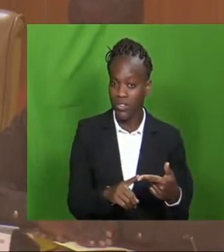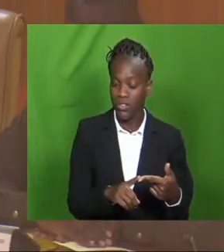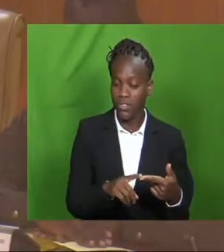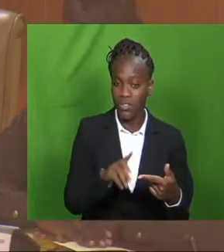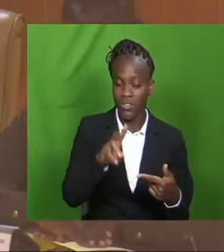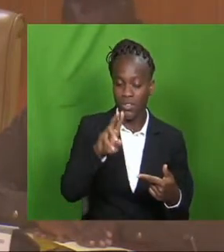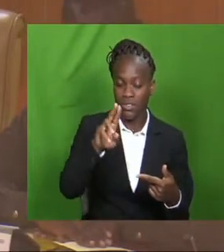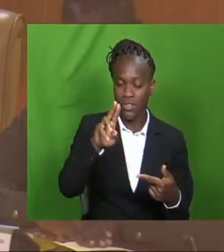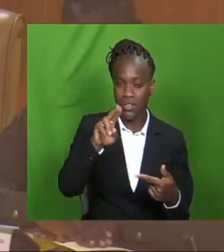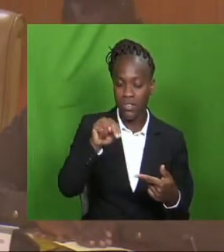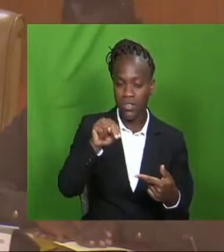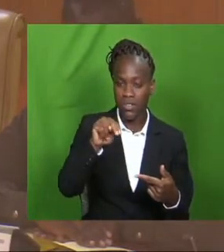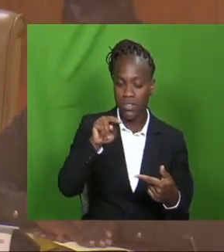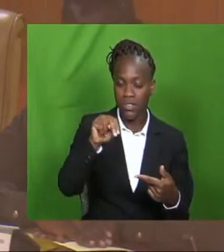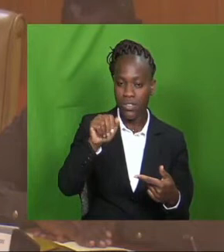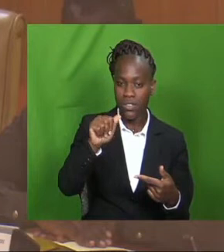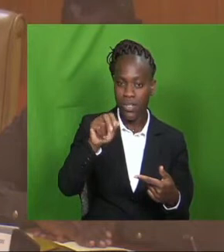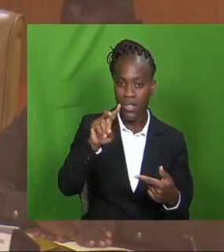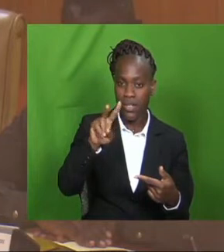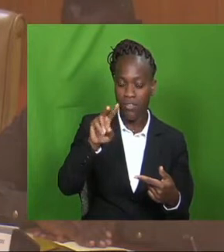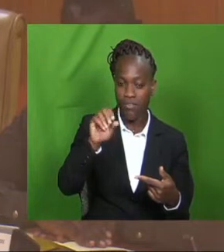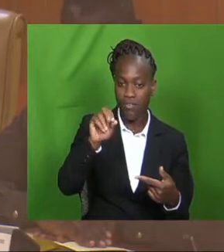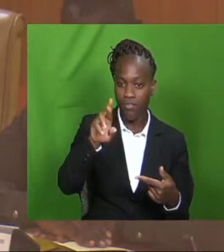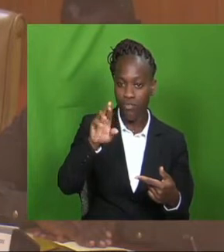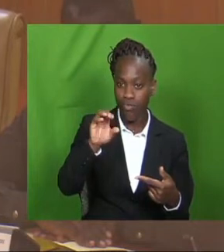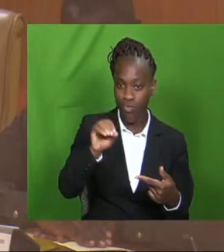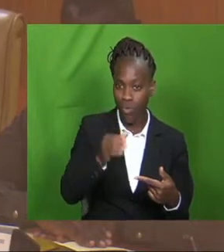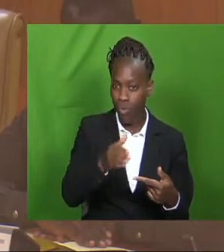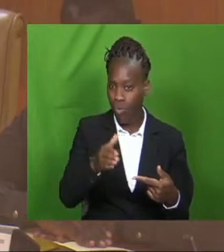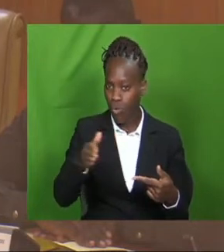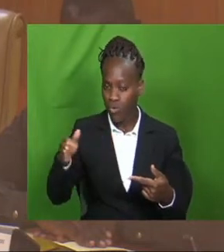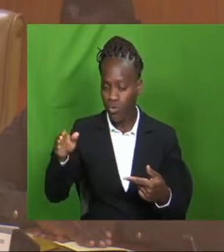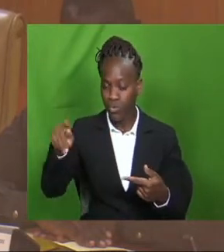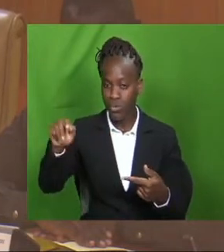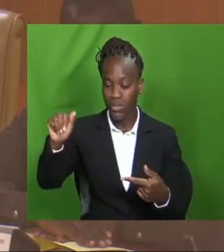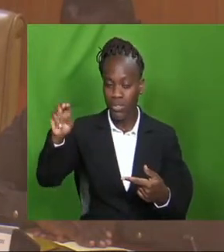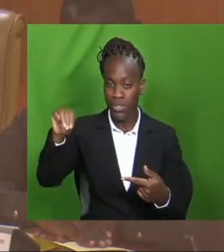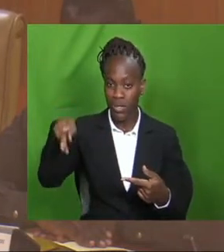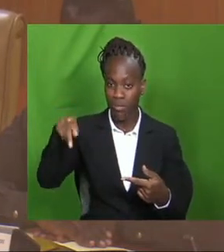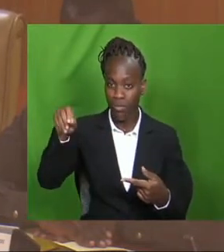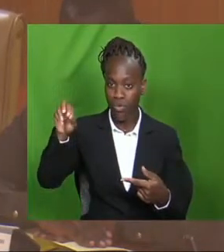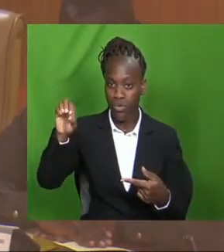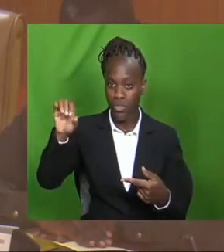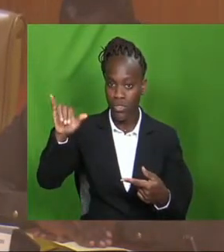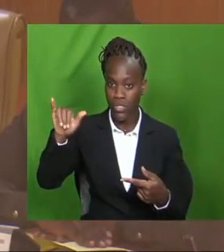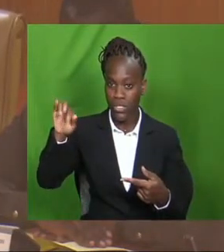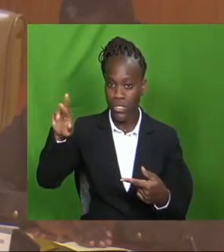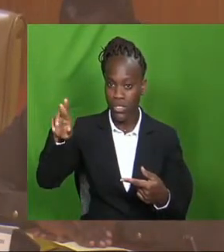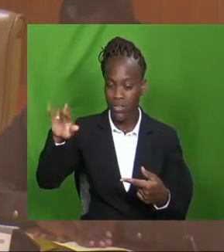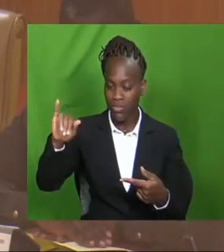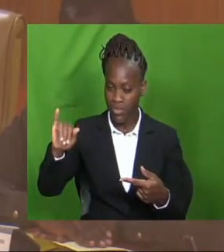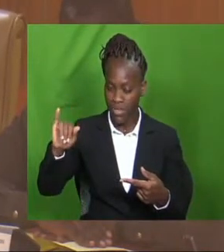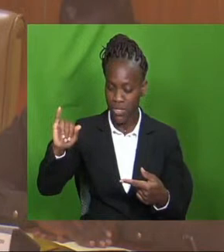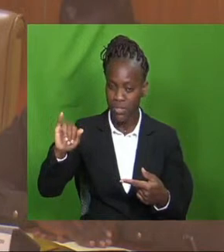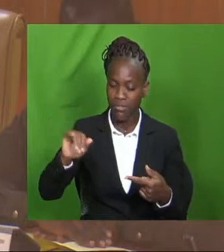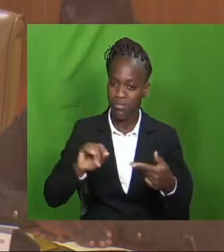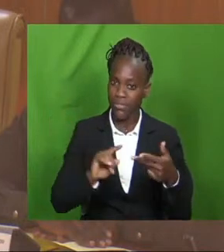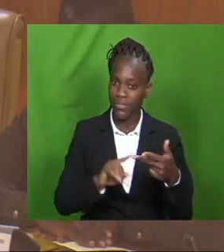Nago, Jawane, Tunni, and Kalboyiri roads. Number